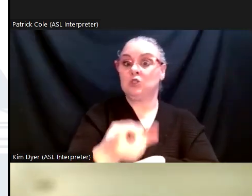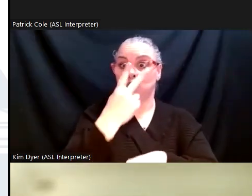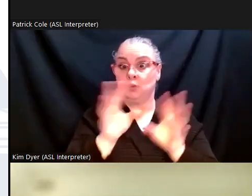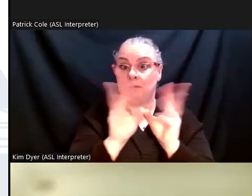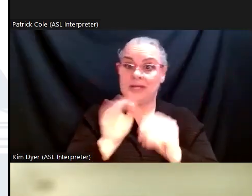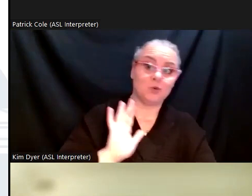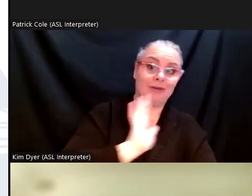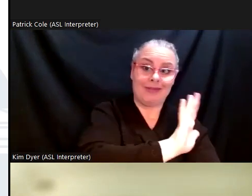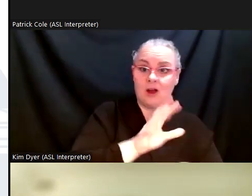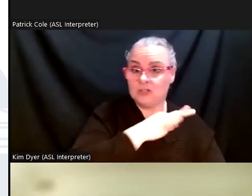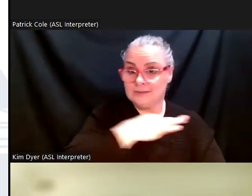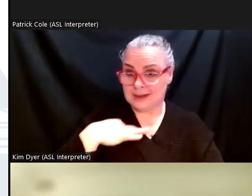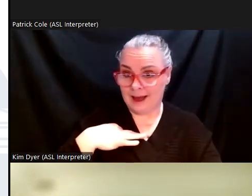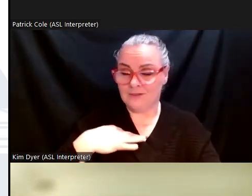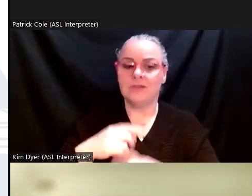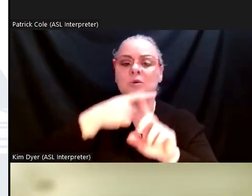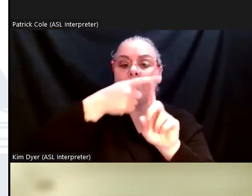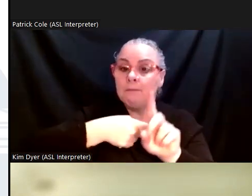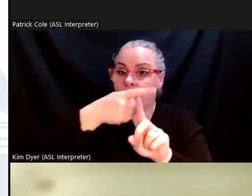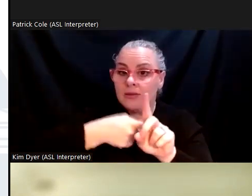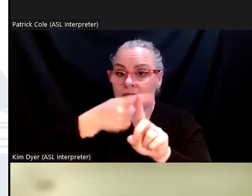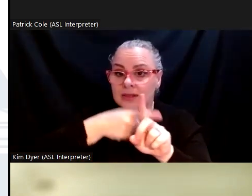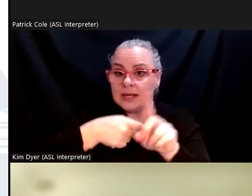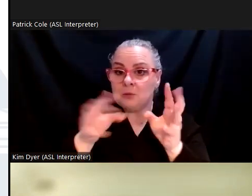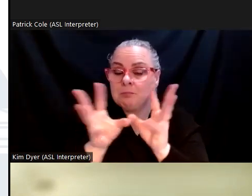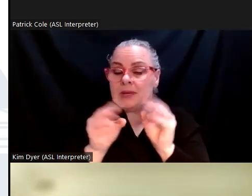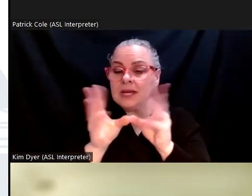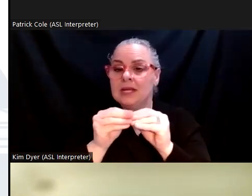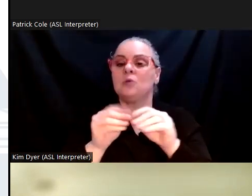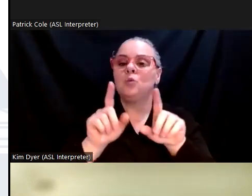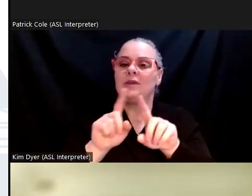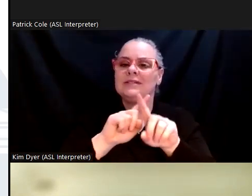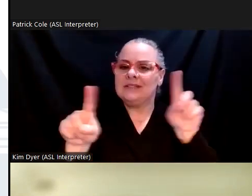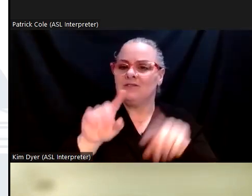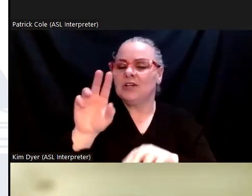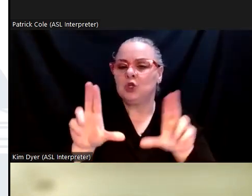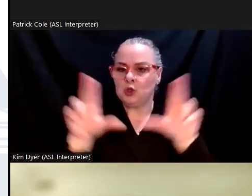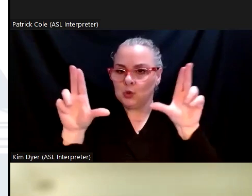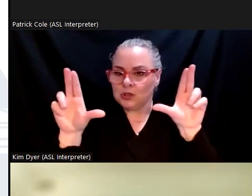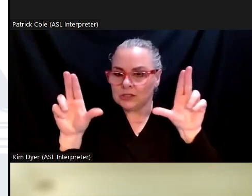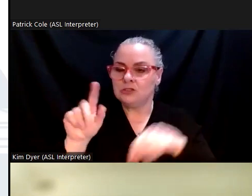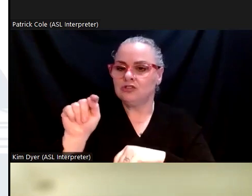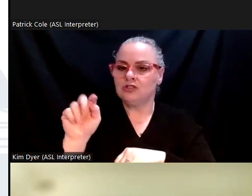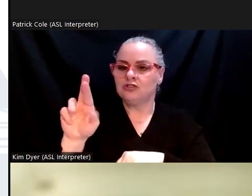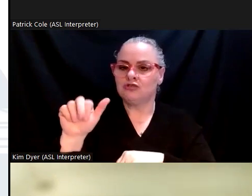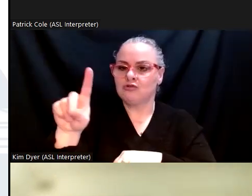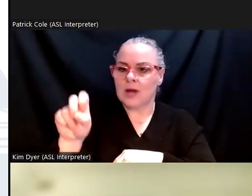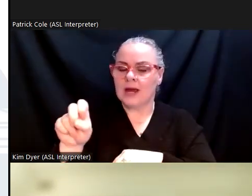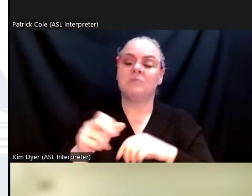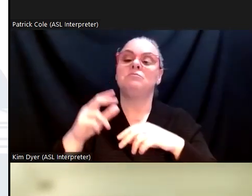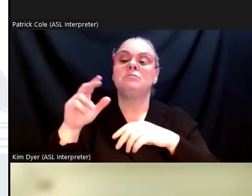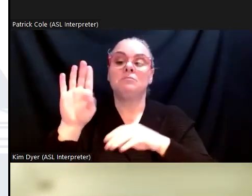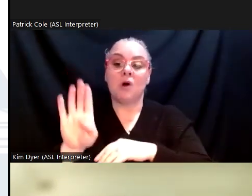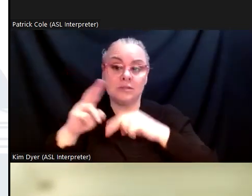staff. We've held monthly meetings with a collection of trade unions, both the Boston Building